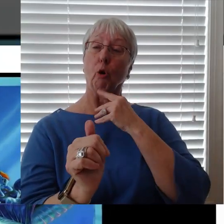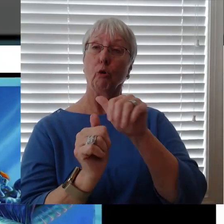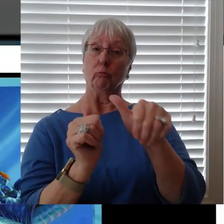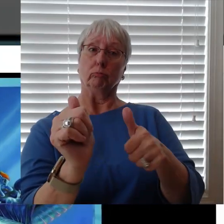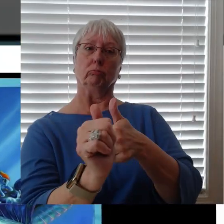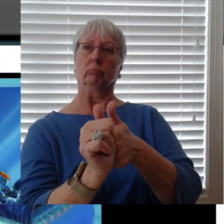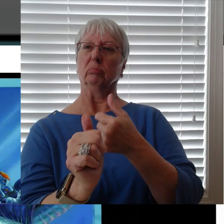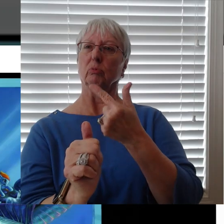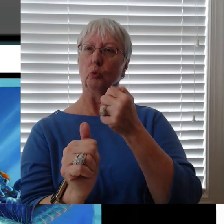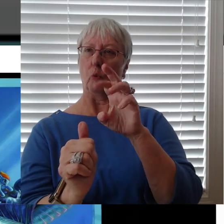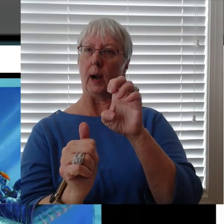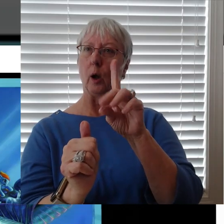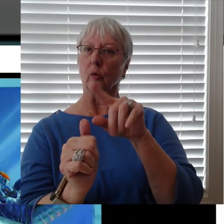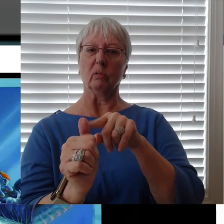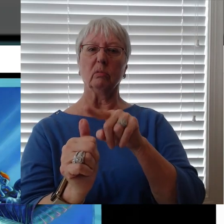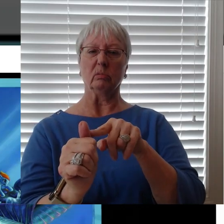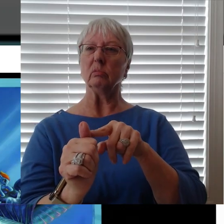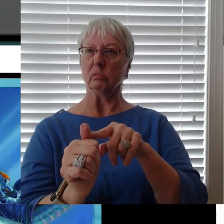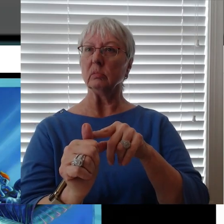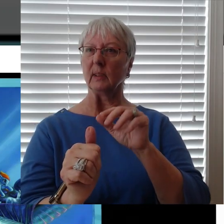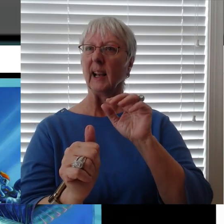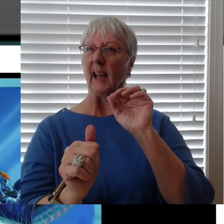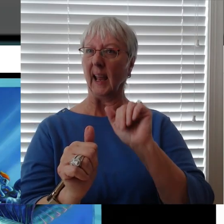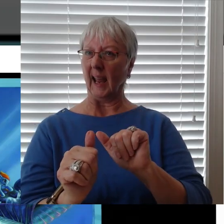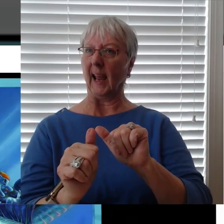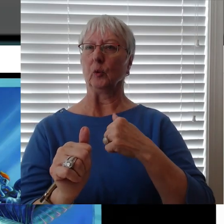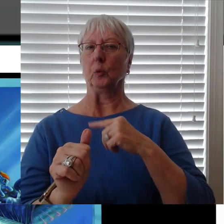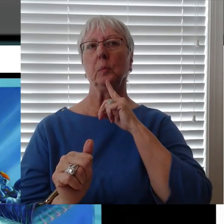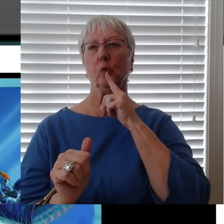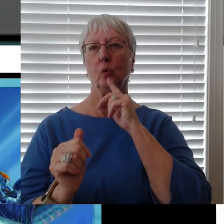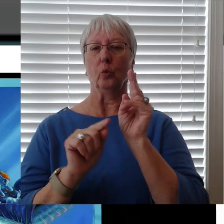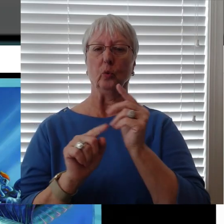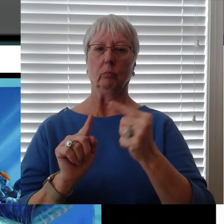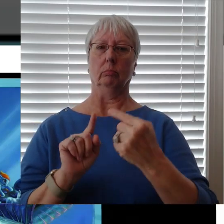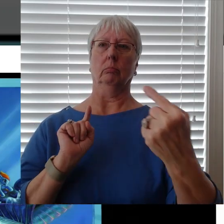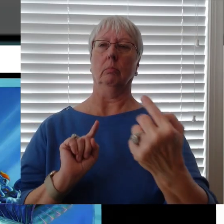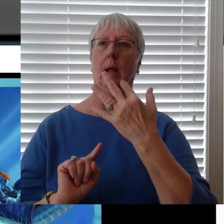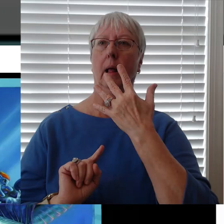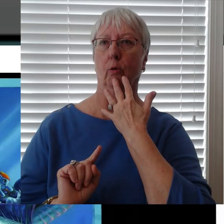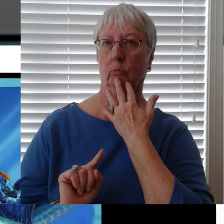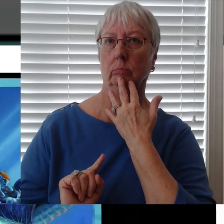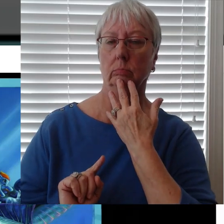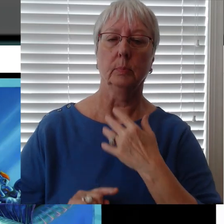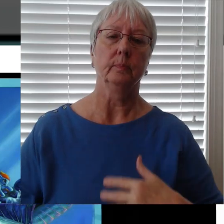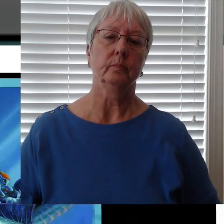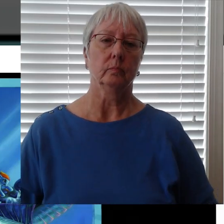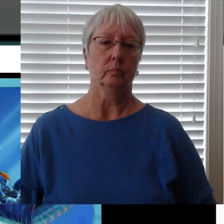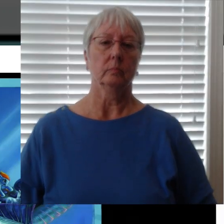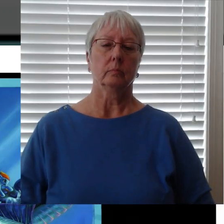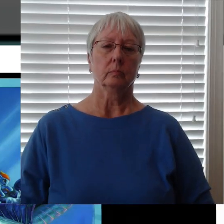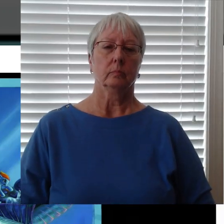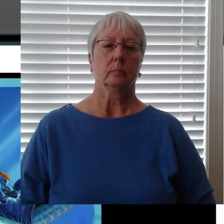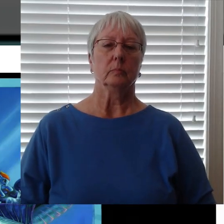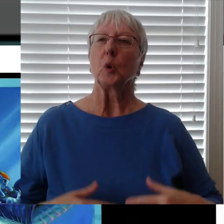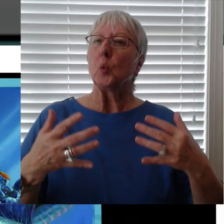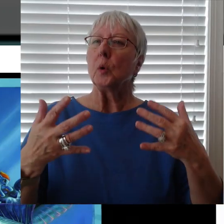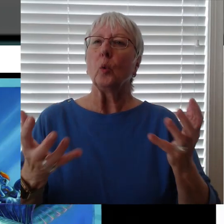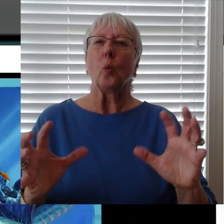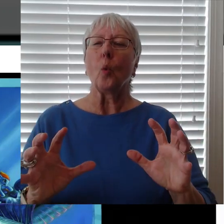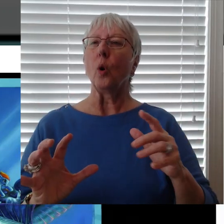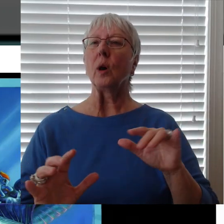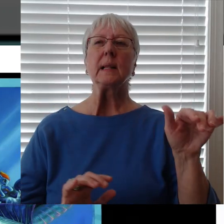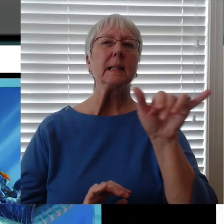out. All the other elements recede in importance as they are not complementary to the color scheme of the environment. To